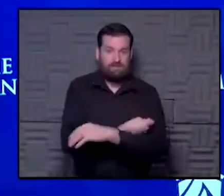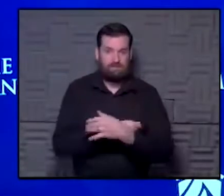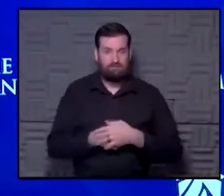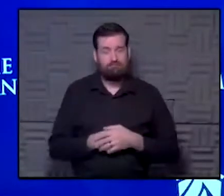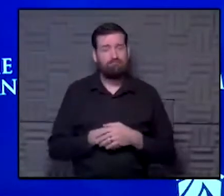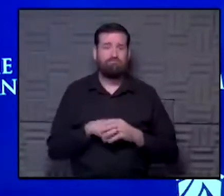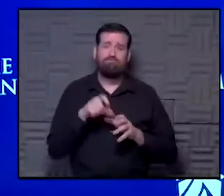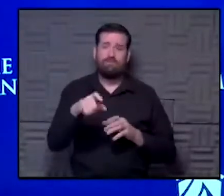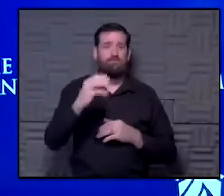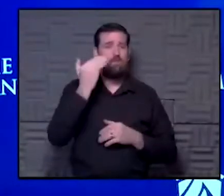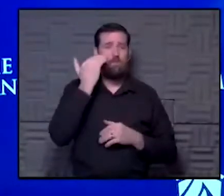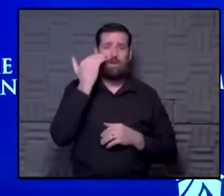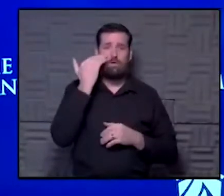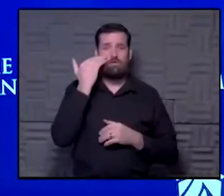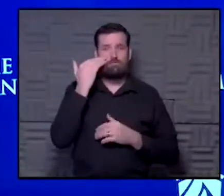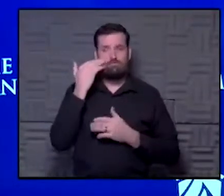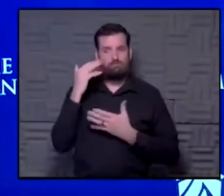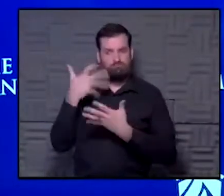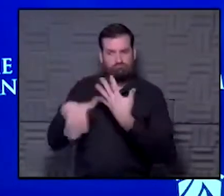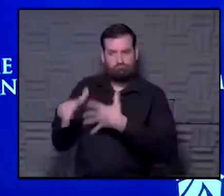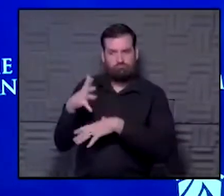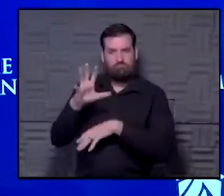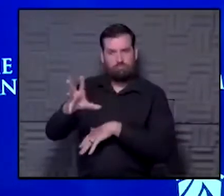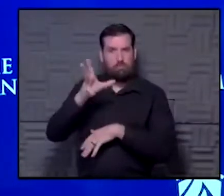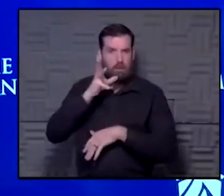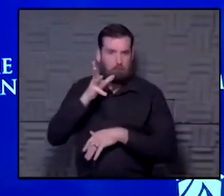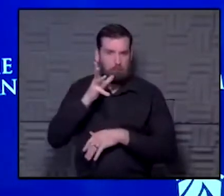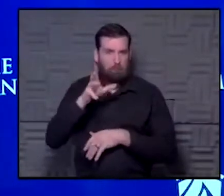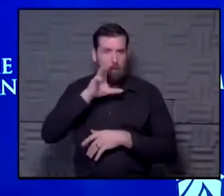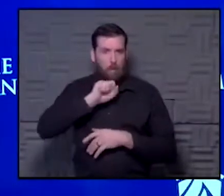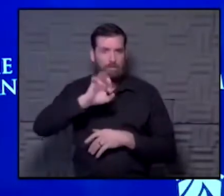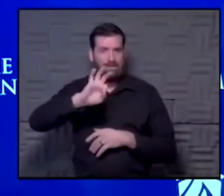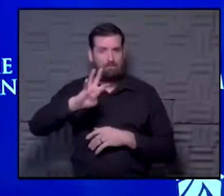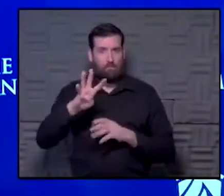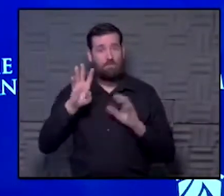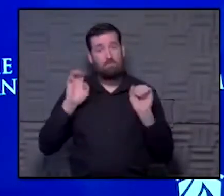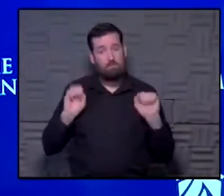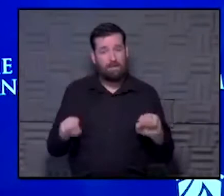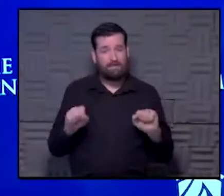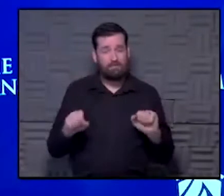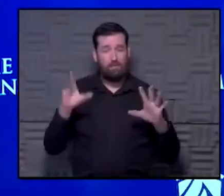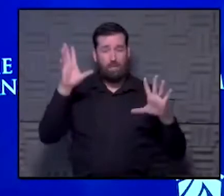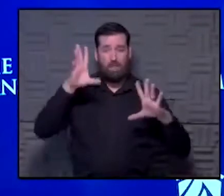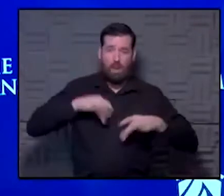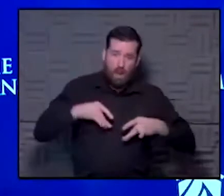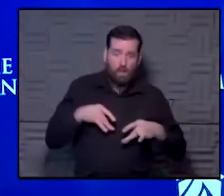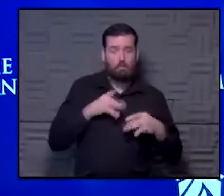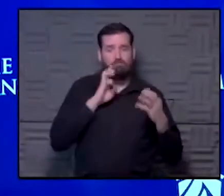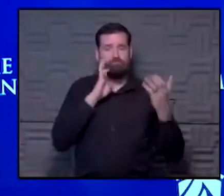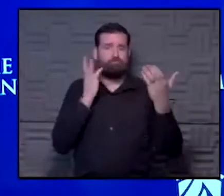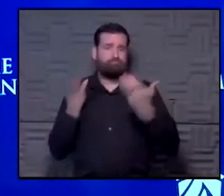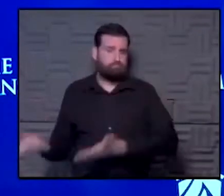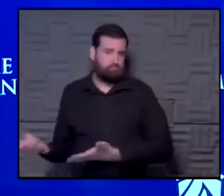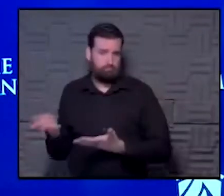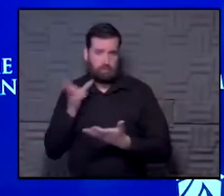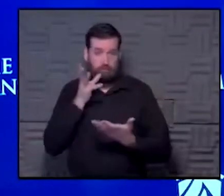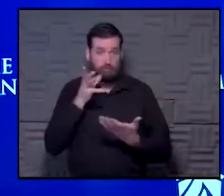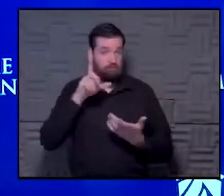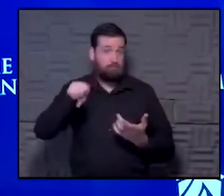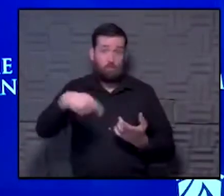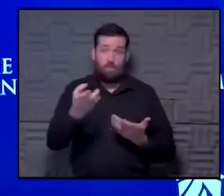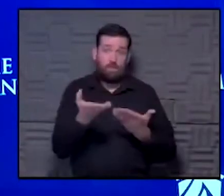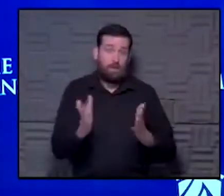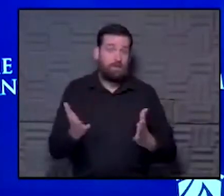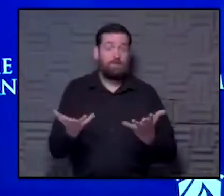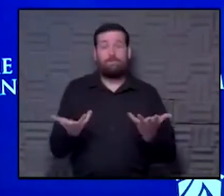have to be cognizant around your 94-year-old mother that you could potentially take it there. And so the only way to do it, and this